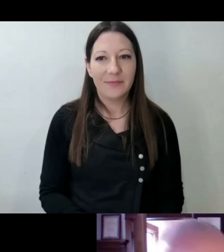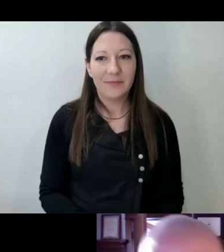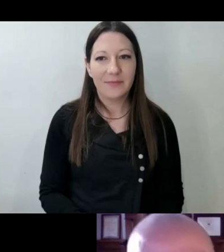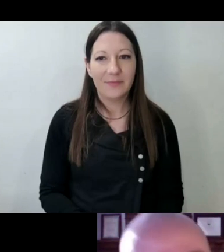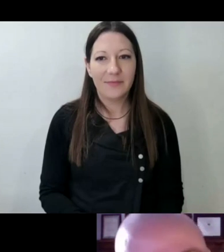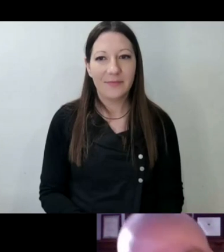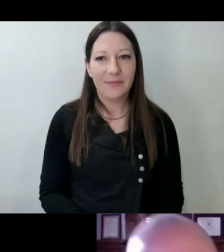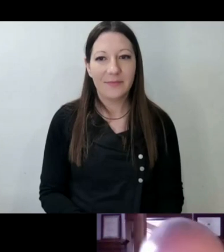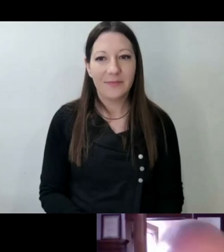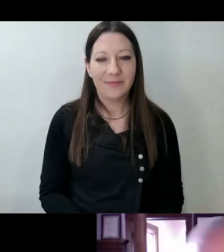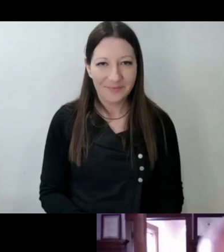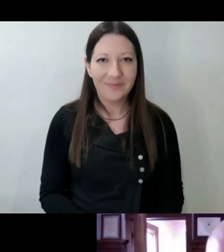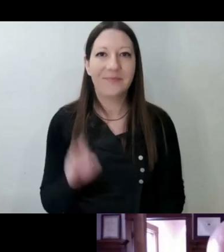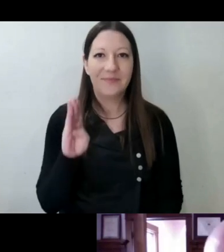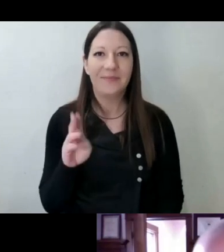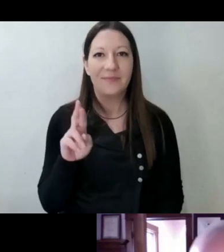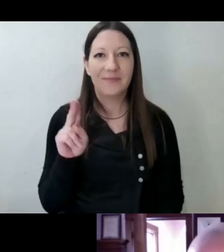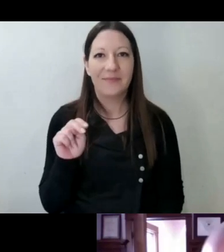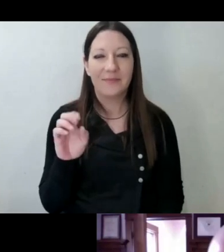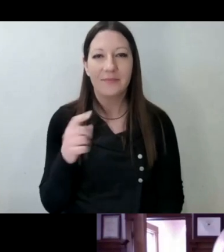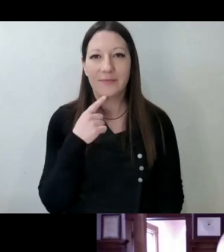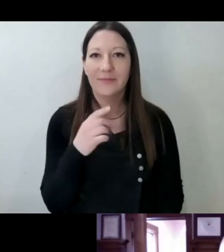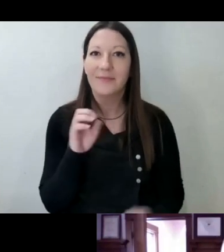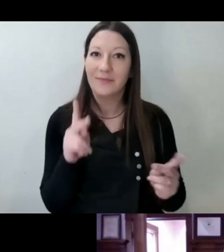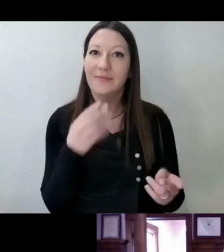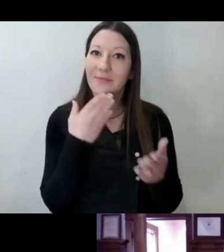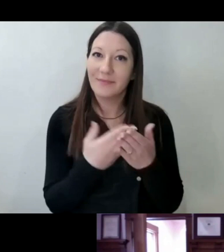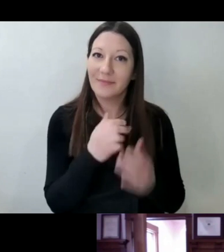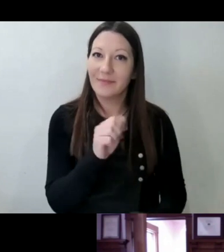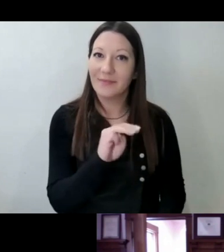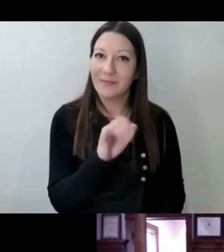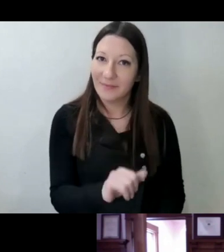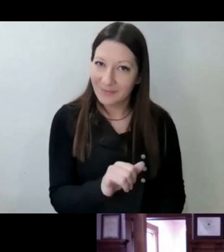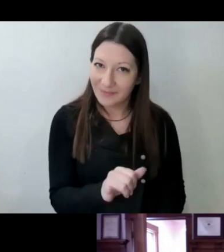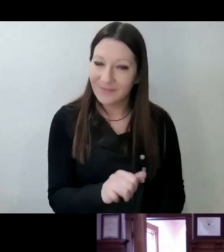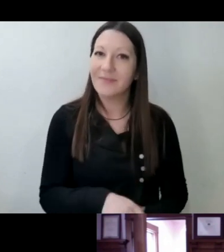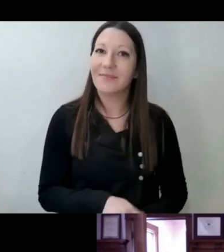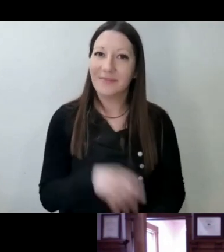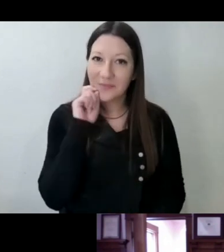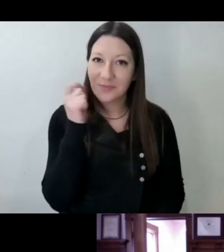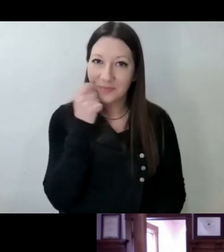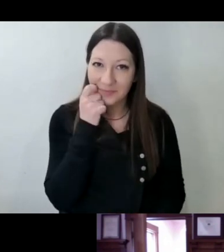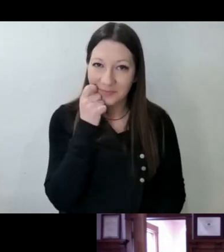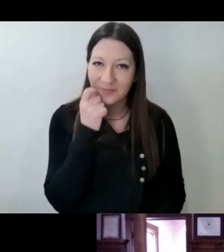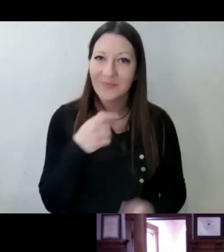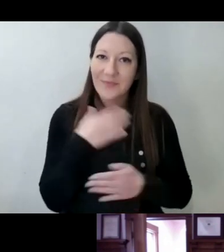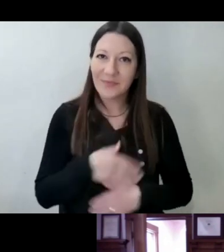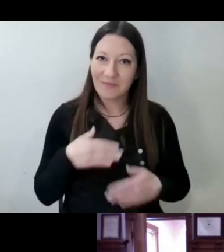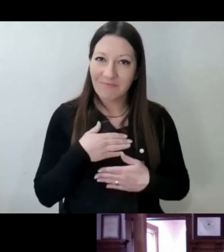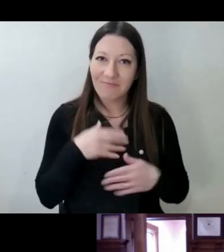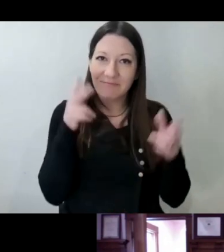Okay, thank you so much, Amy. That was like fascinating. Thank you. I really appreciate your insight, and this is a